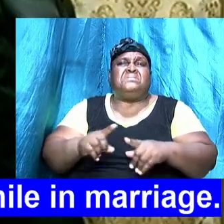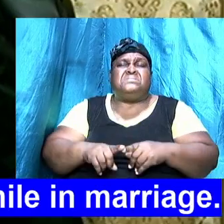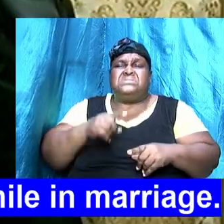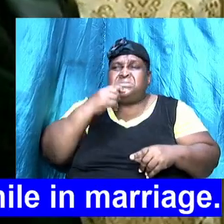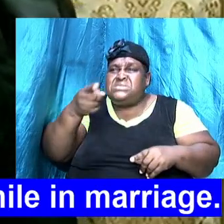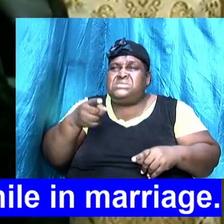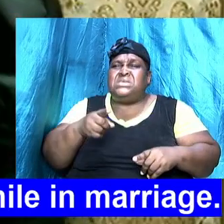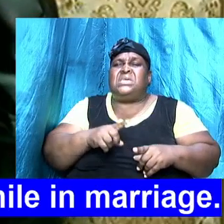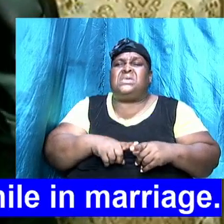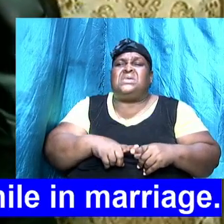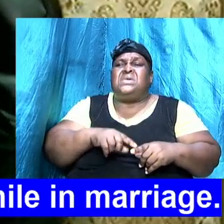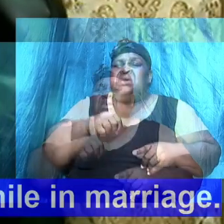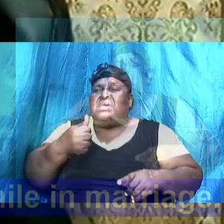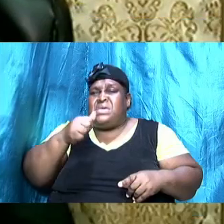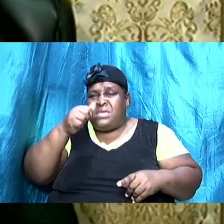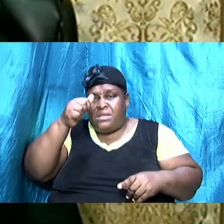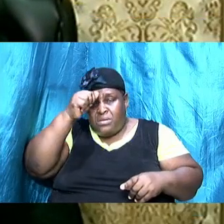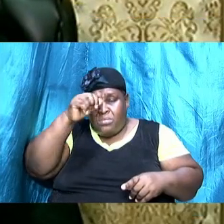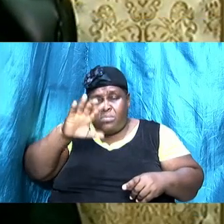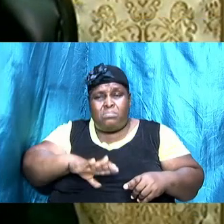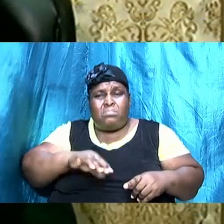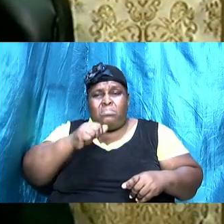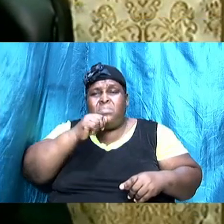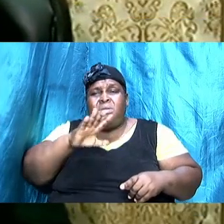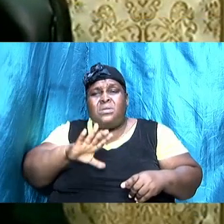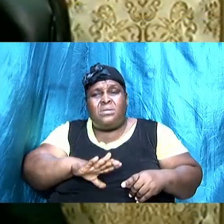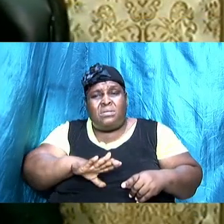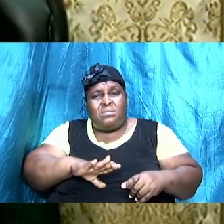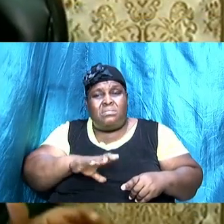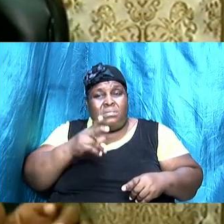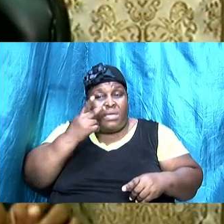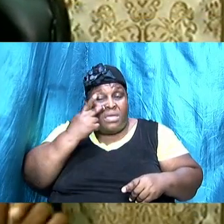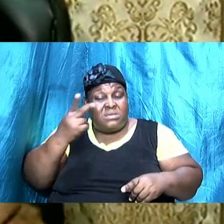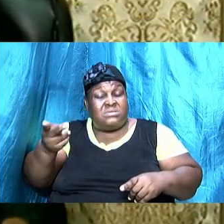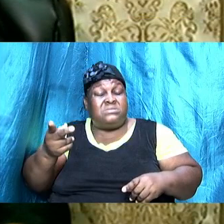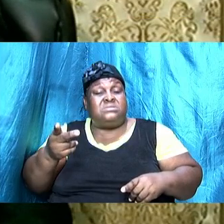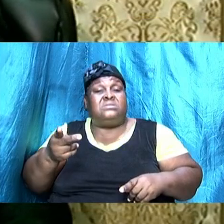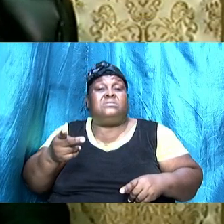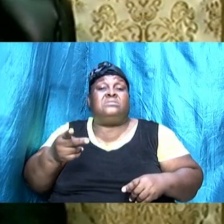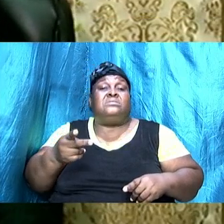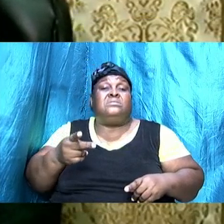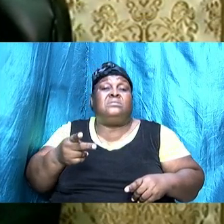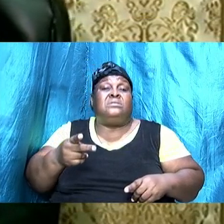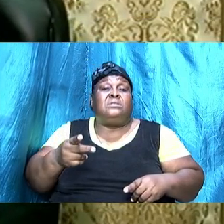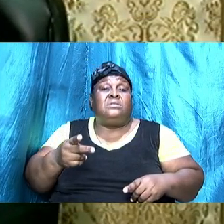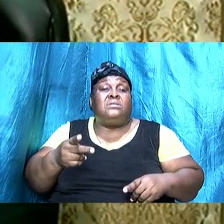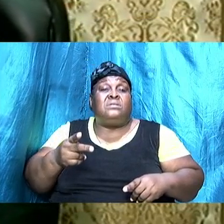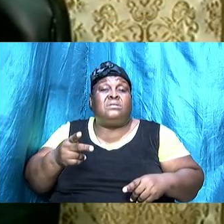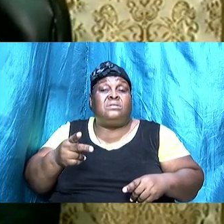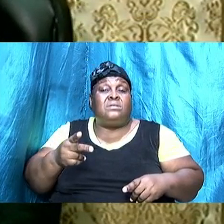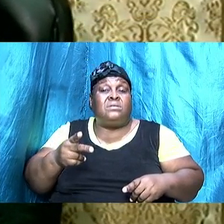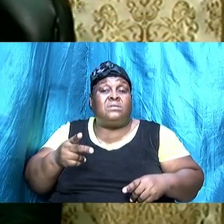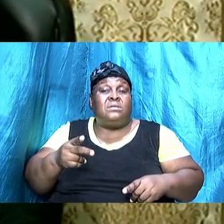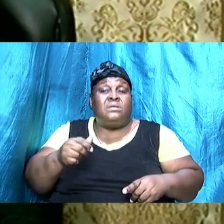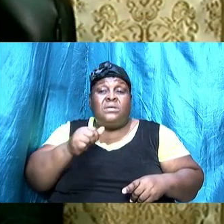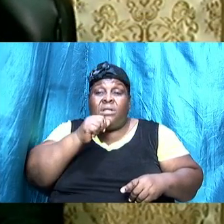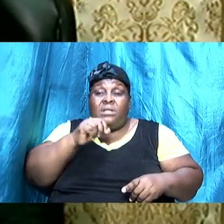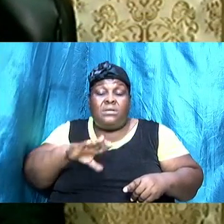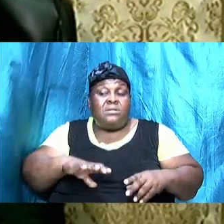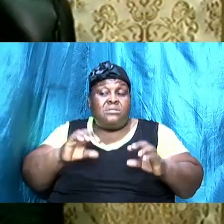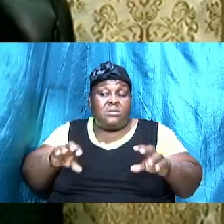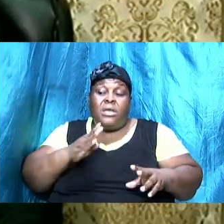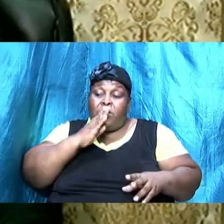lady or men, because I am seeing a video now that, you know, ladies can be abusive